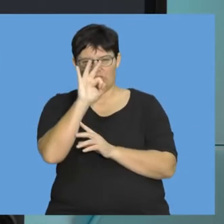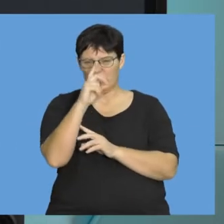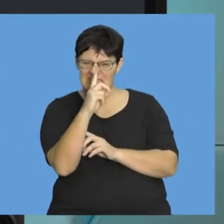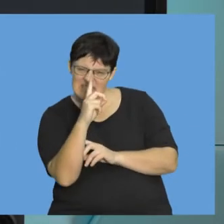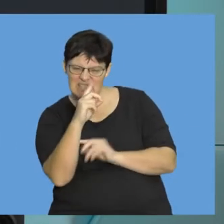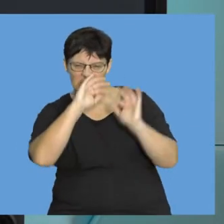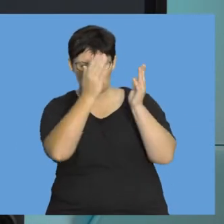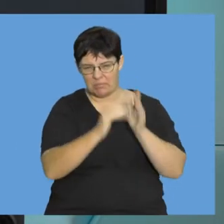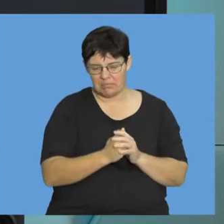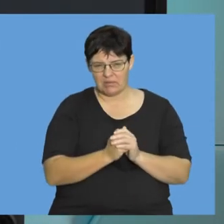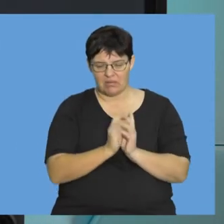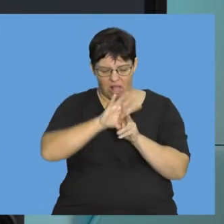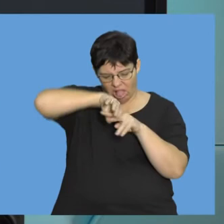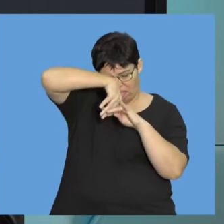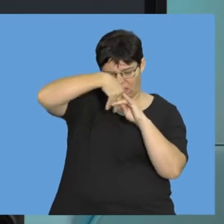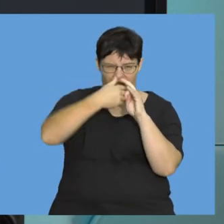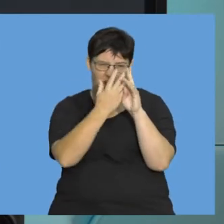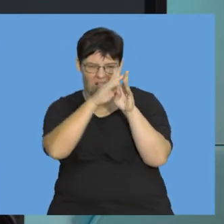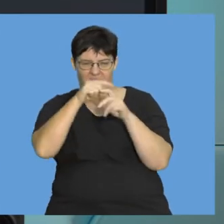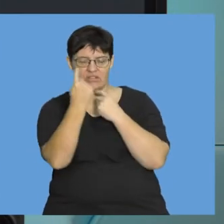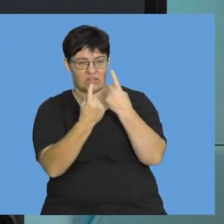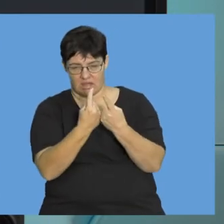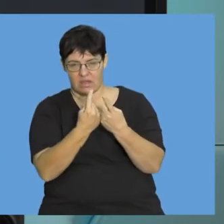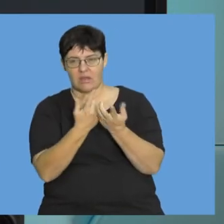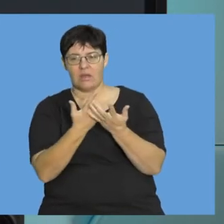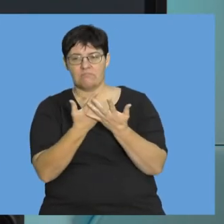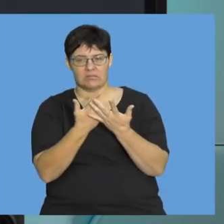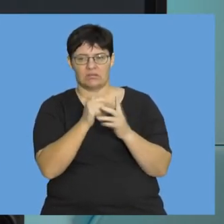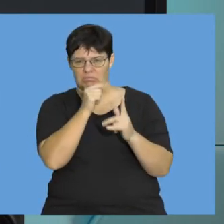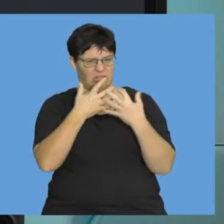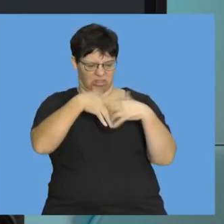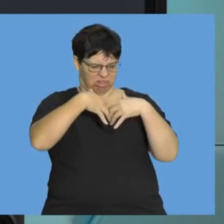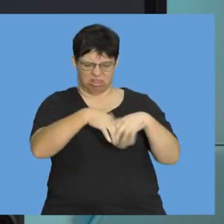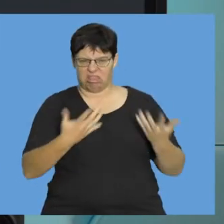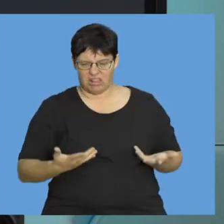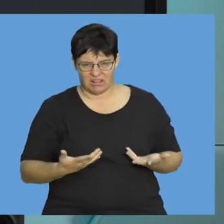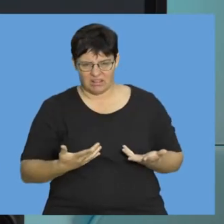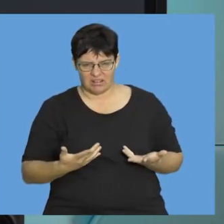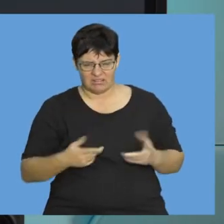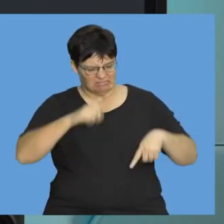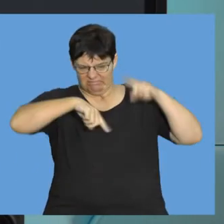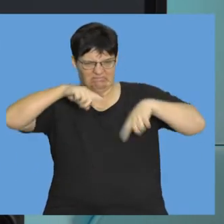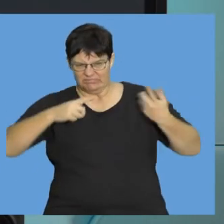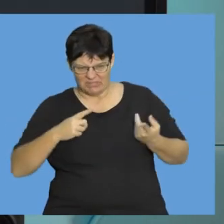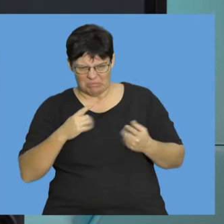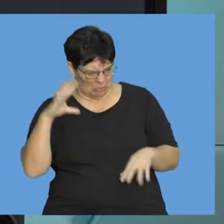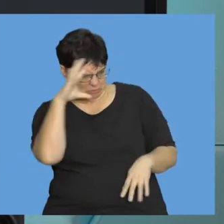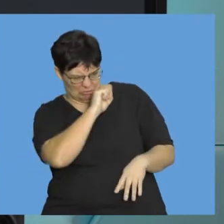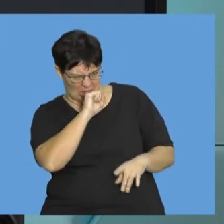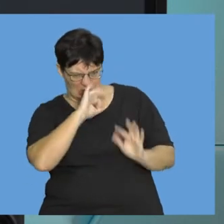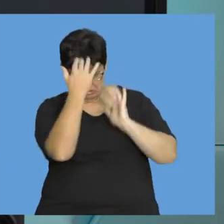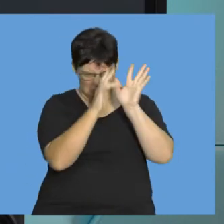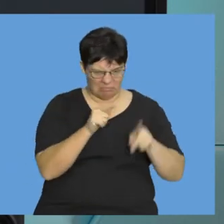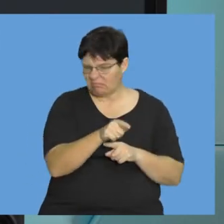got a 3D shape. It's wrapped around each other. But its shape, although it's all DNA, it's all different, it's like all these